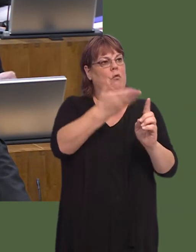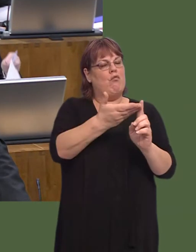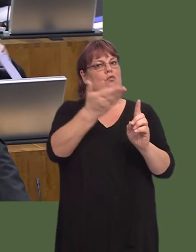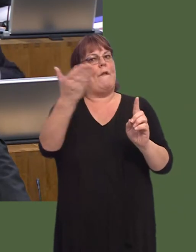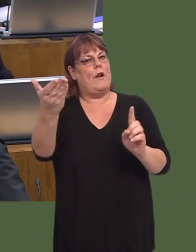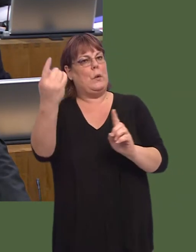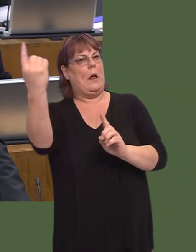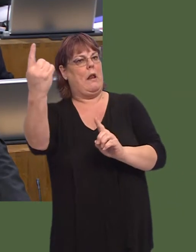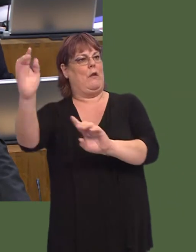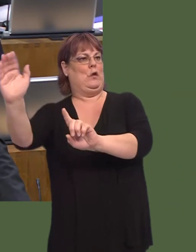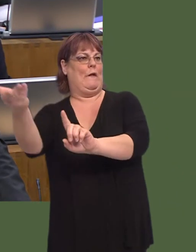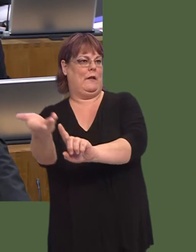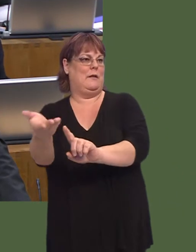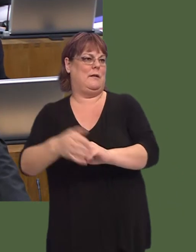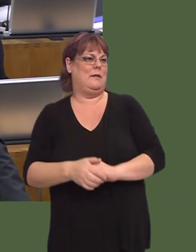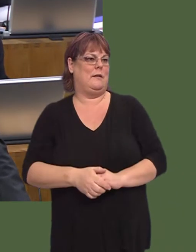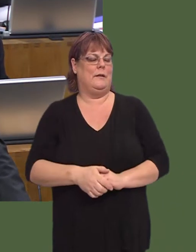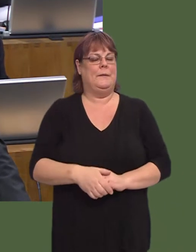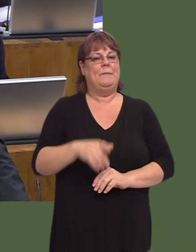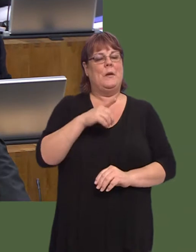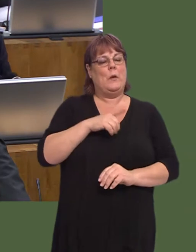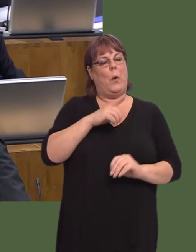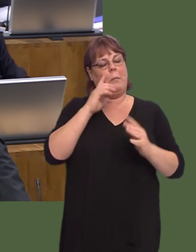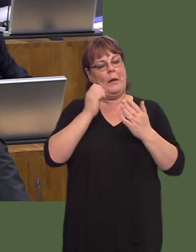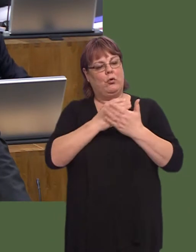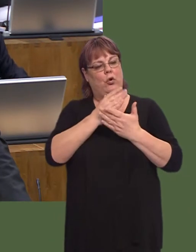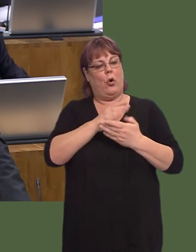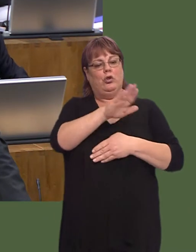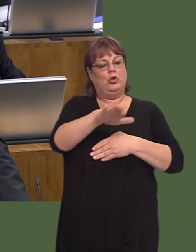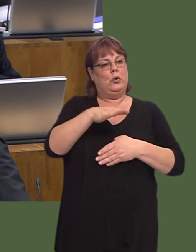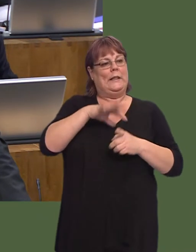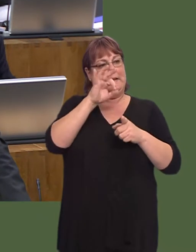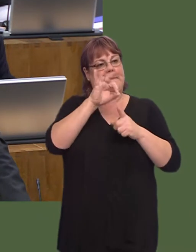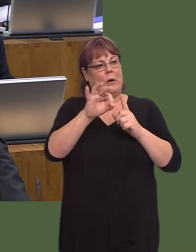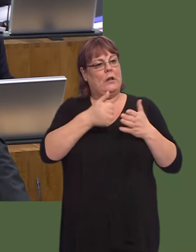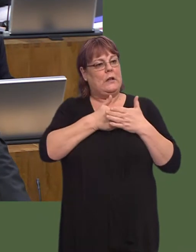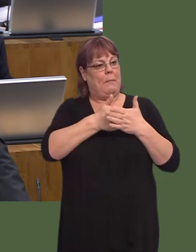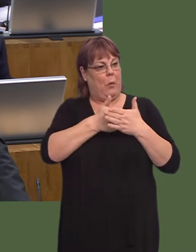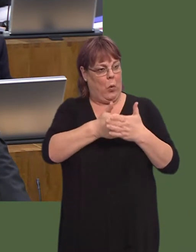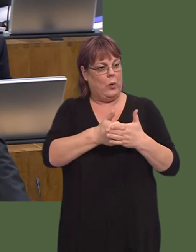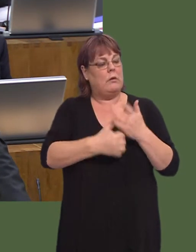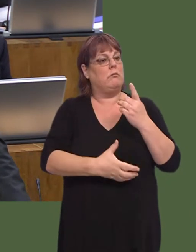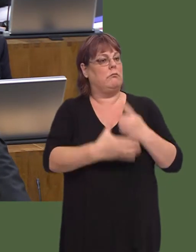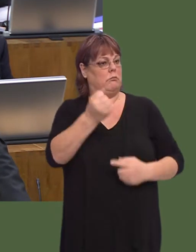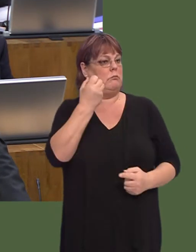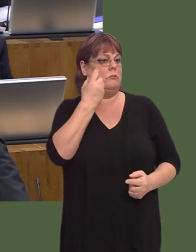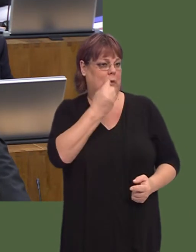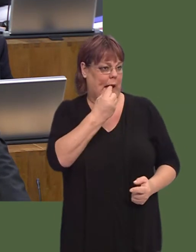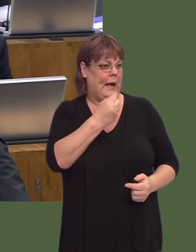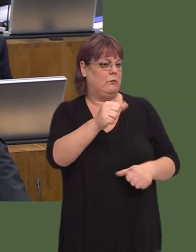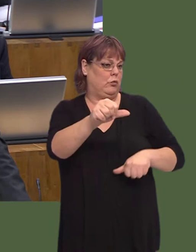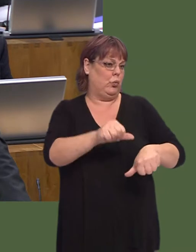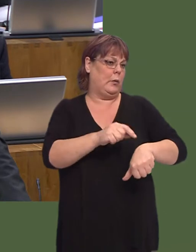highly specialised service. Now, that's done to ensure that those children who require specialist support are able to receive it in a timely